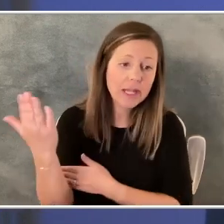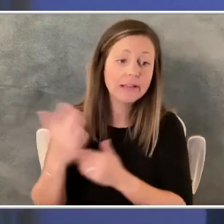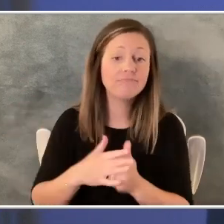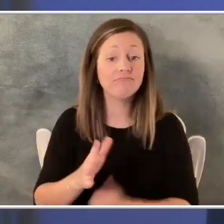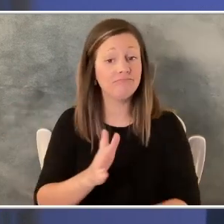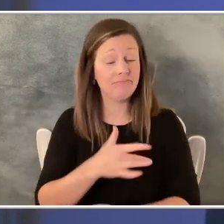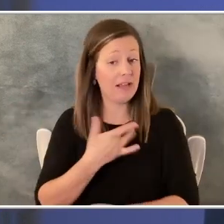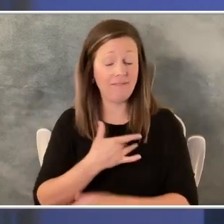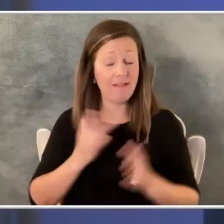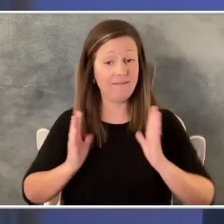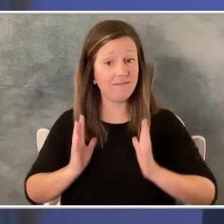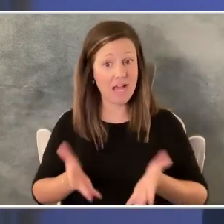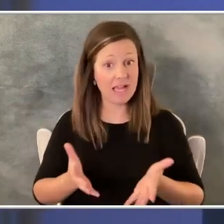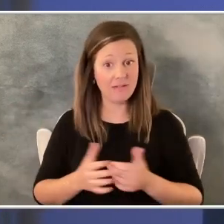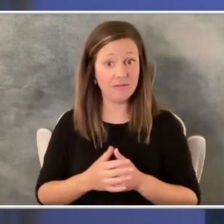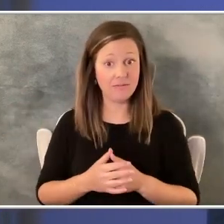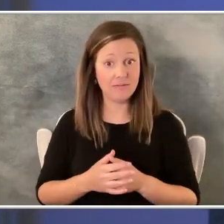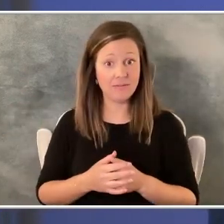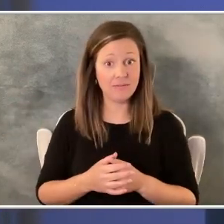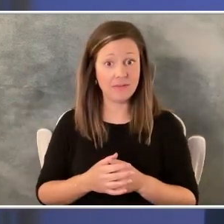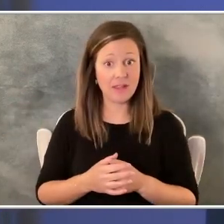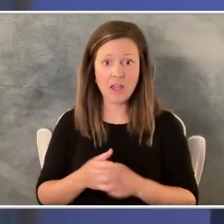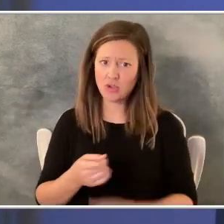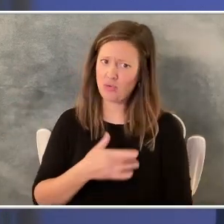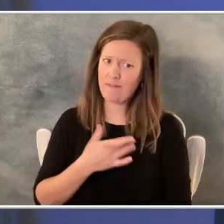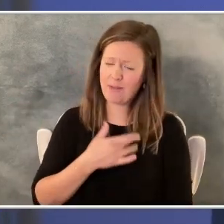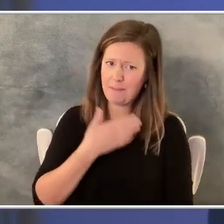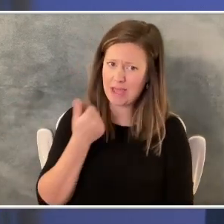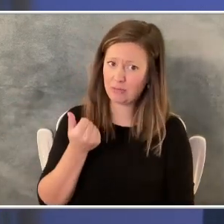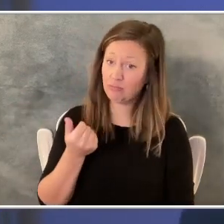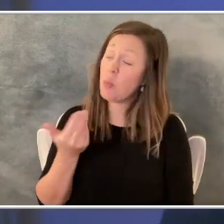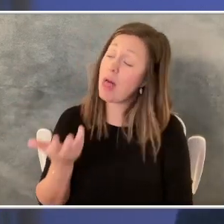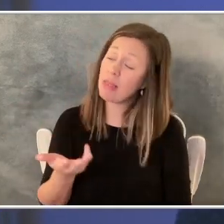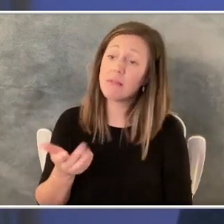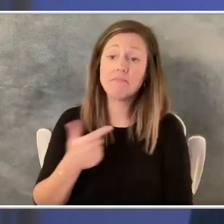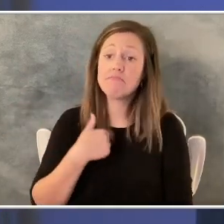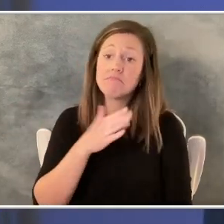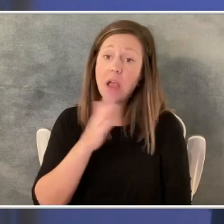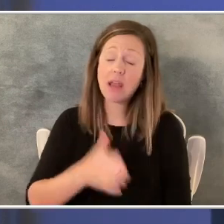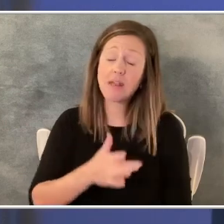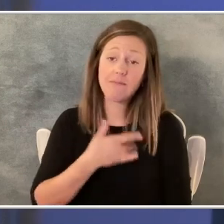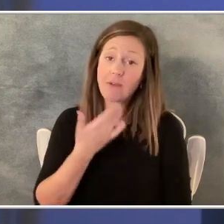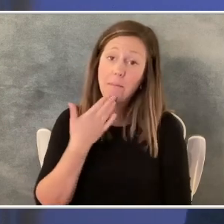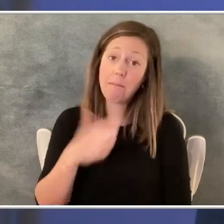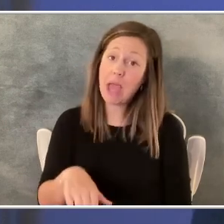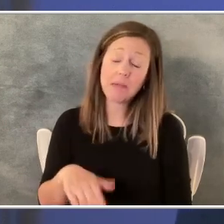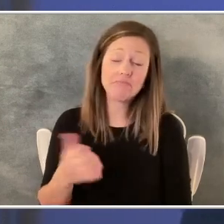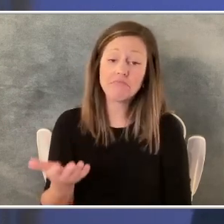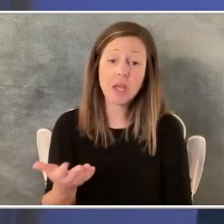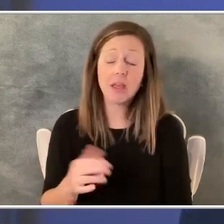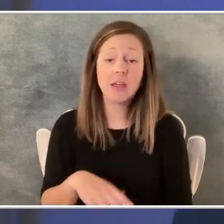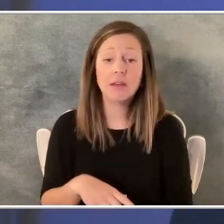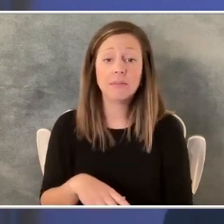better since you've been taking care of your health? I never felt bad. Never felt bad? I had no manifestation of